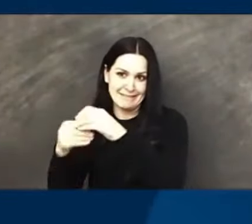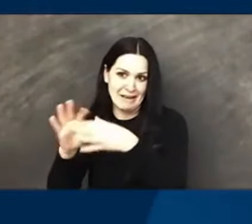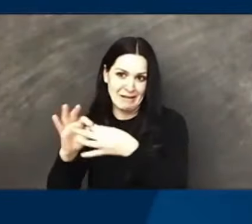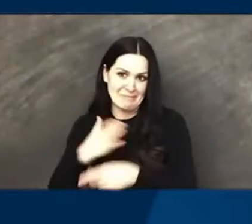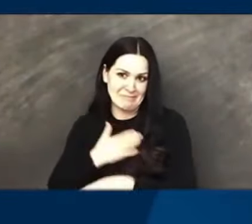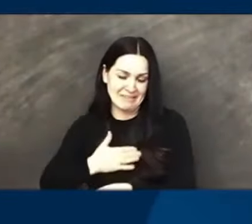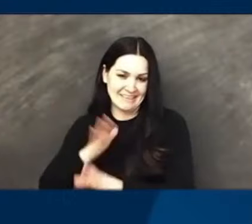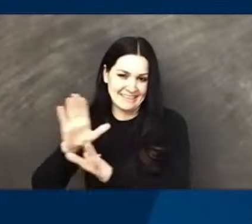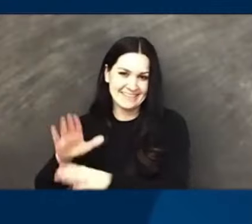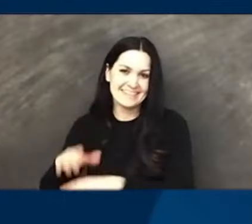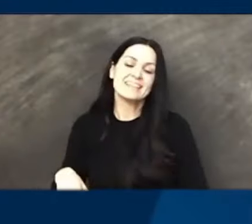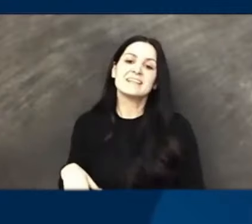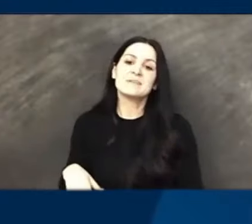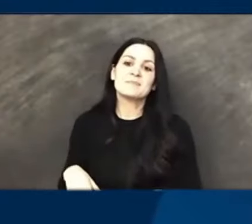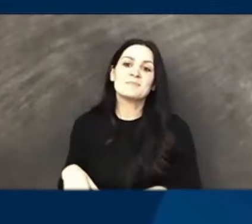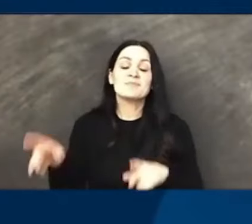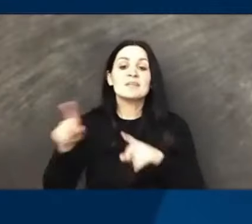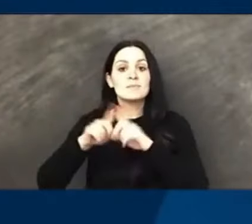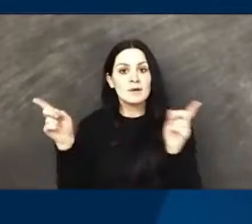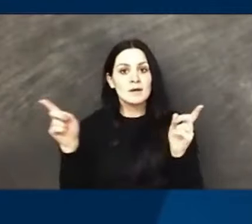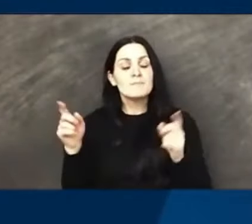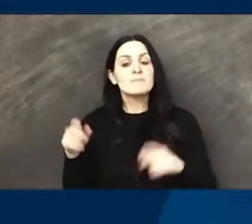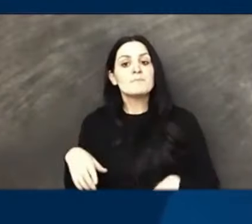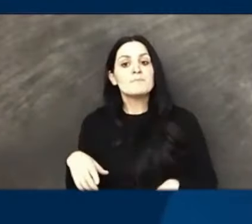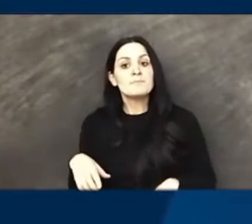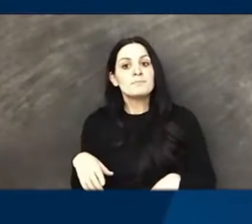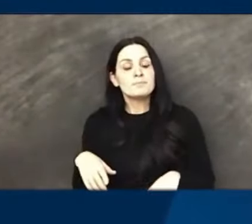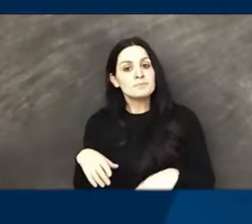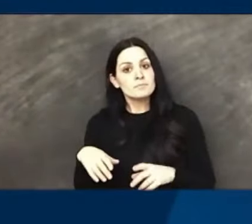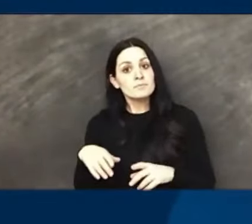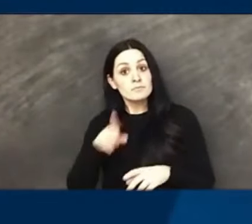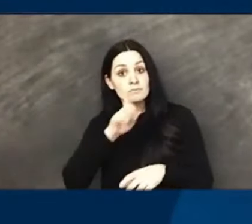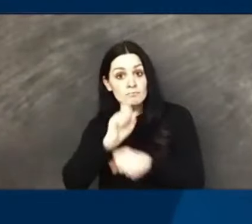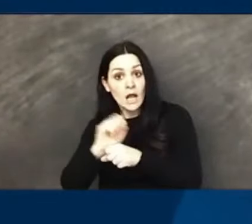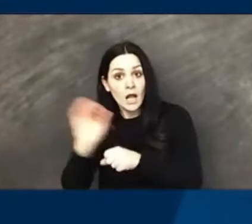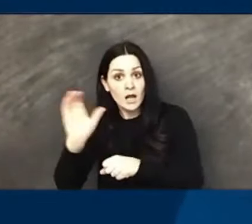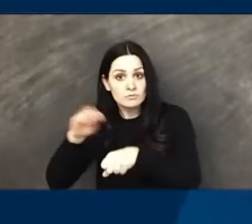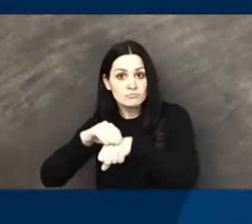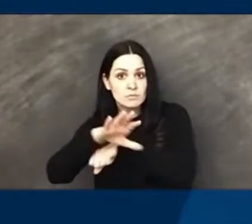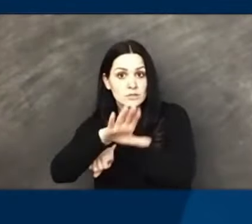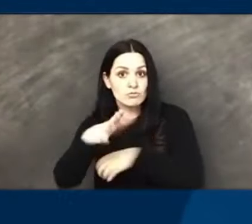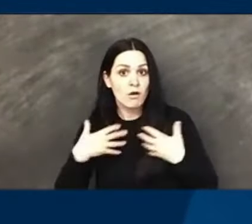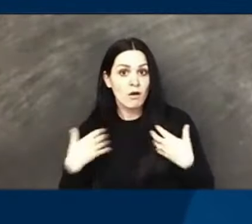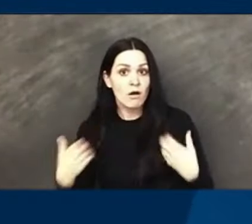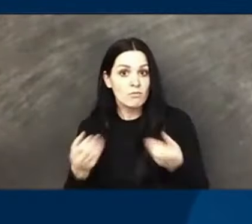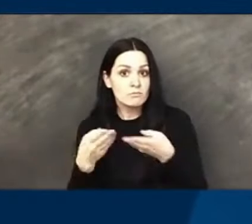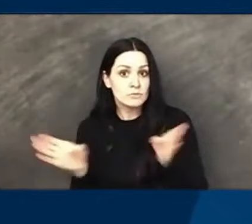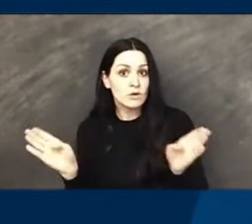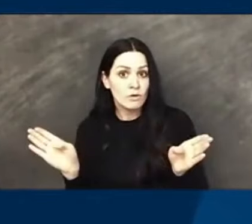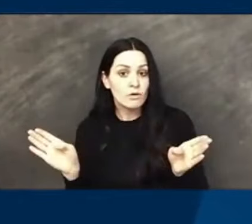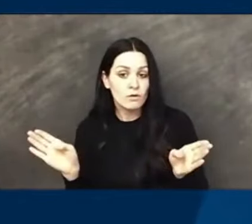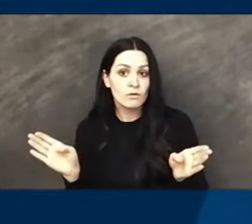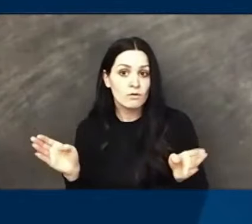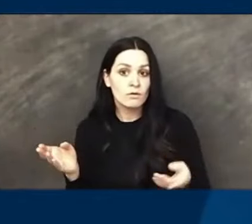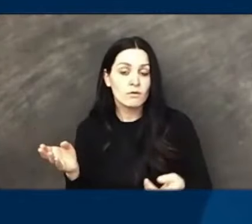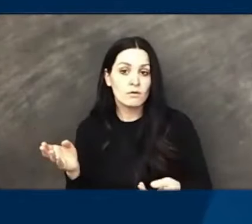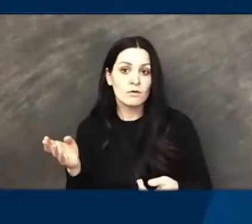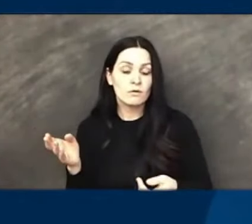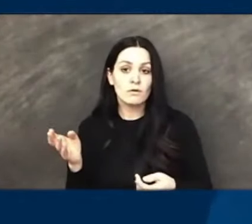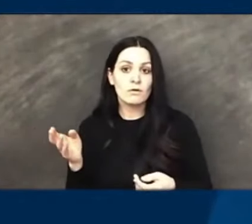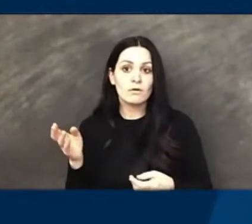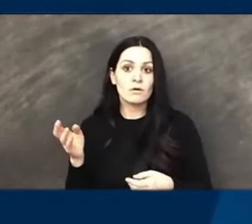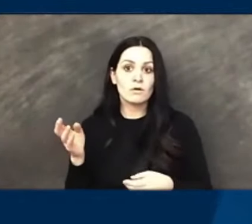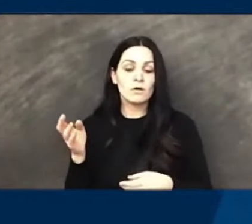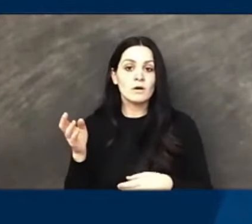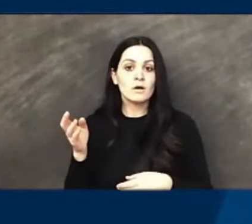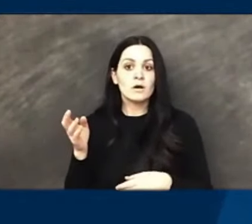wants. And so it does affect health because the cholesterol of many different types, and it's not